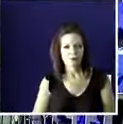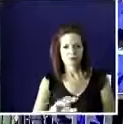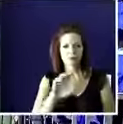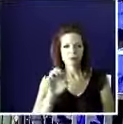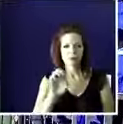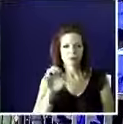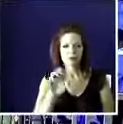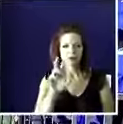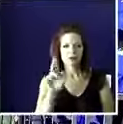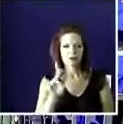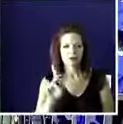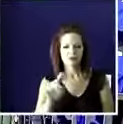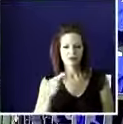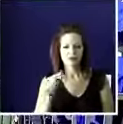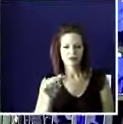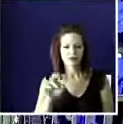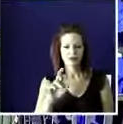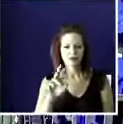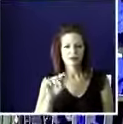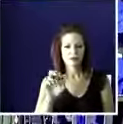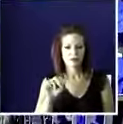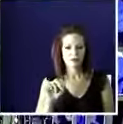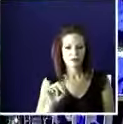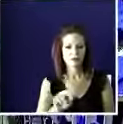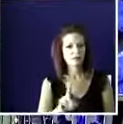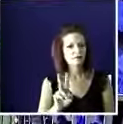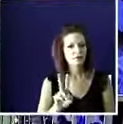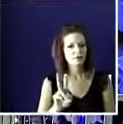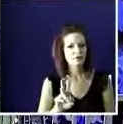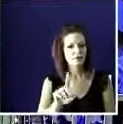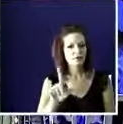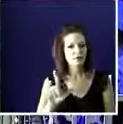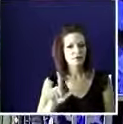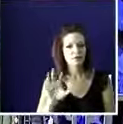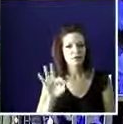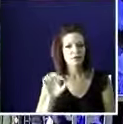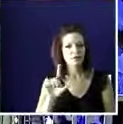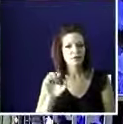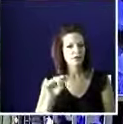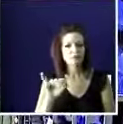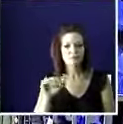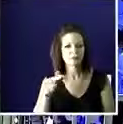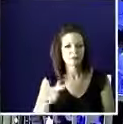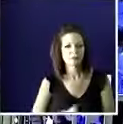Emery Keith Garten. Victoria Lee Fleming.